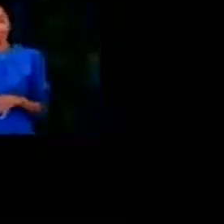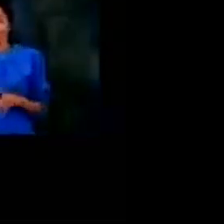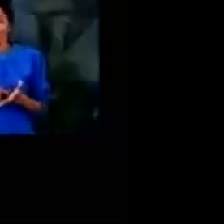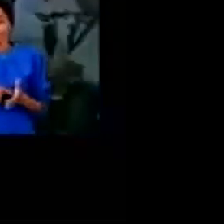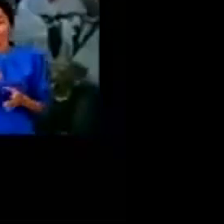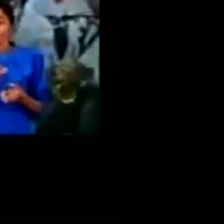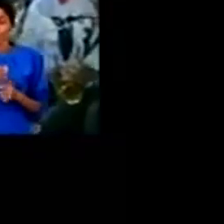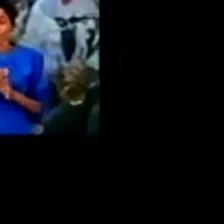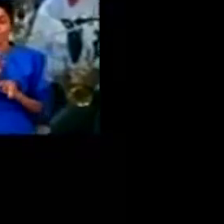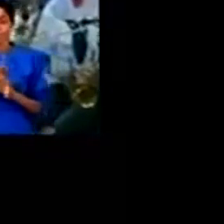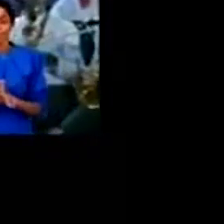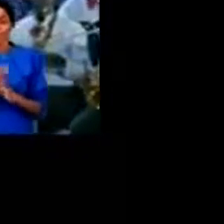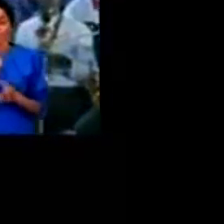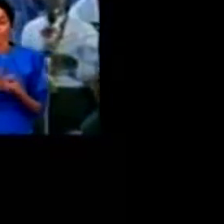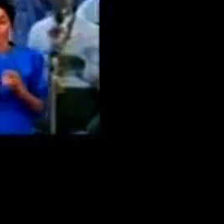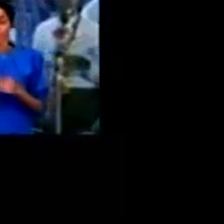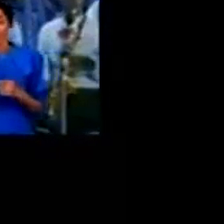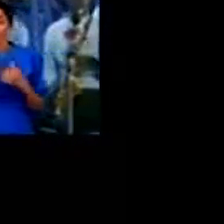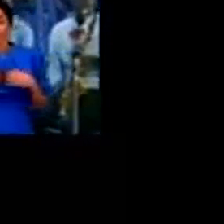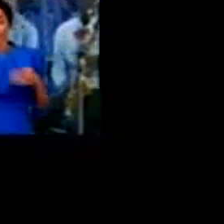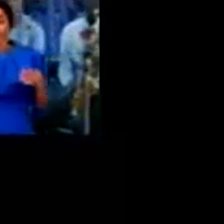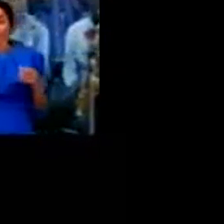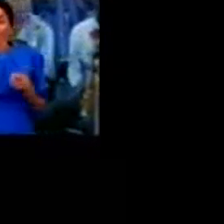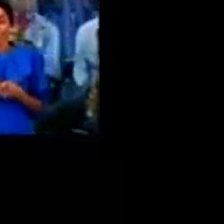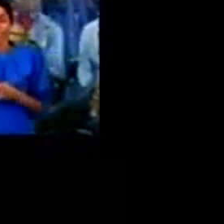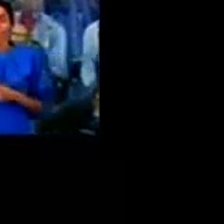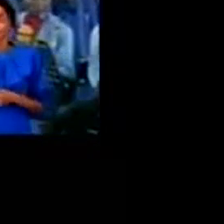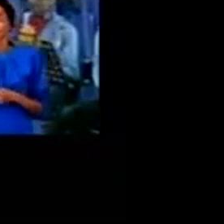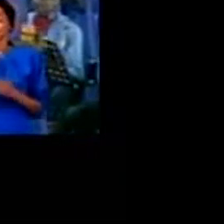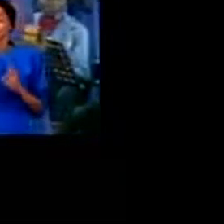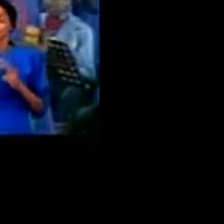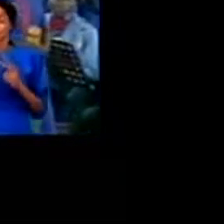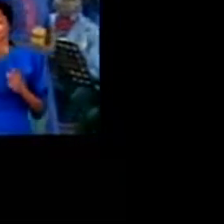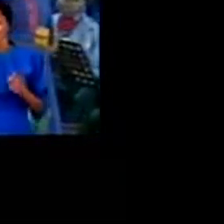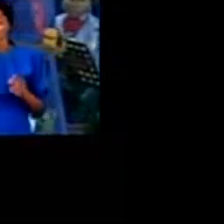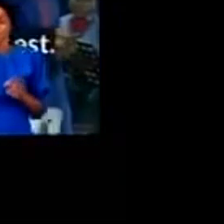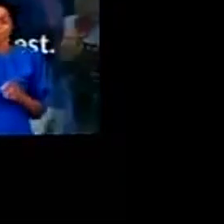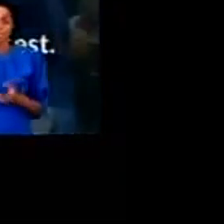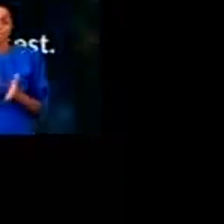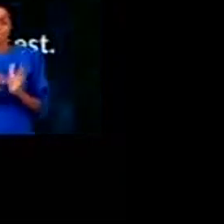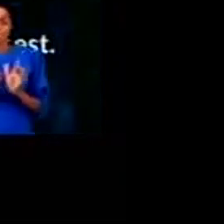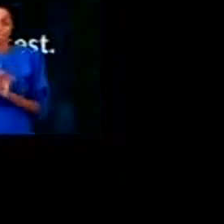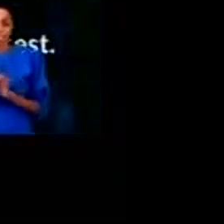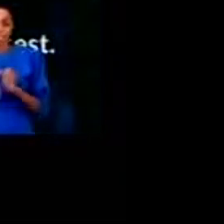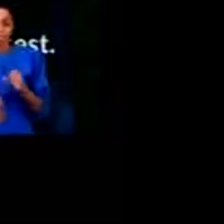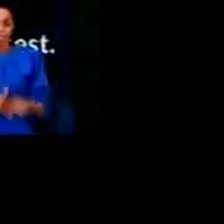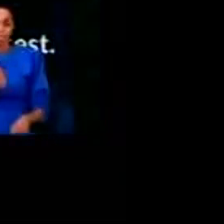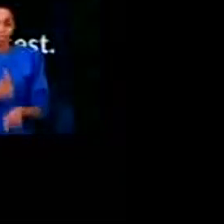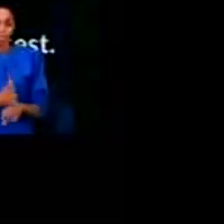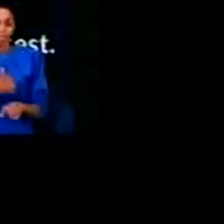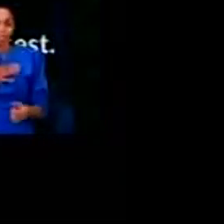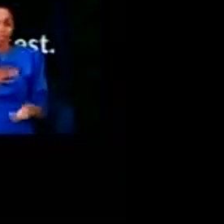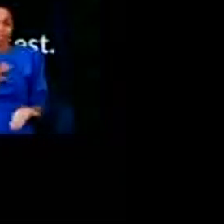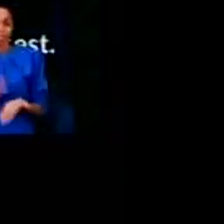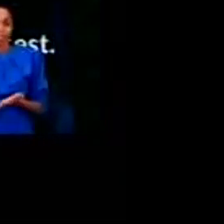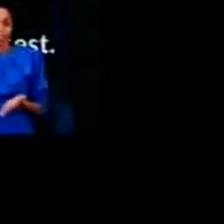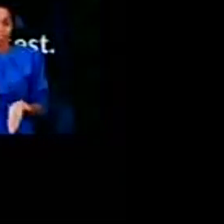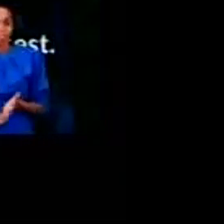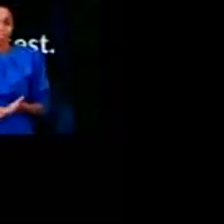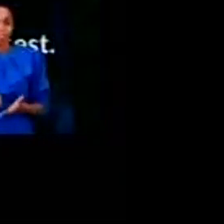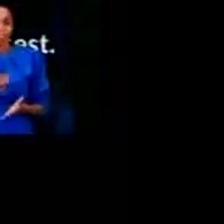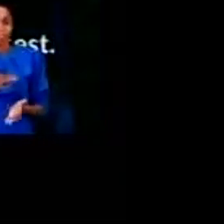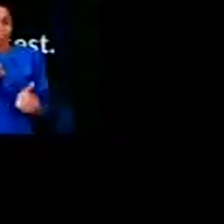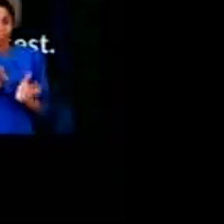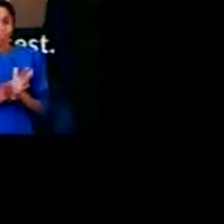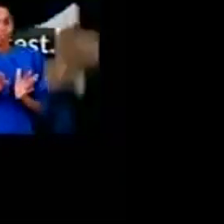my pardon. My account of sin was put to rest. Such a faithful friend